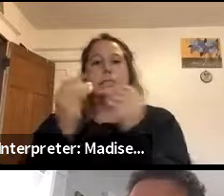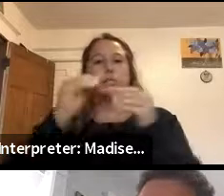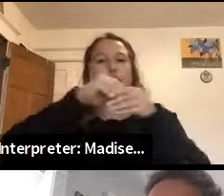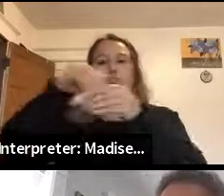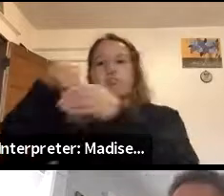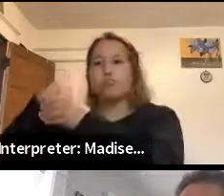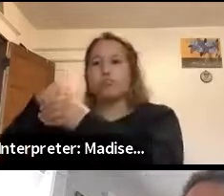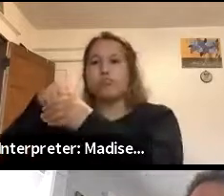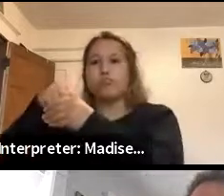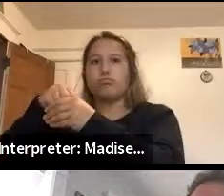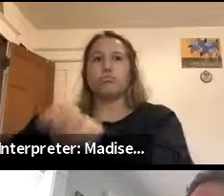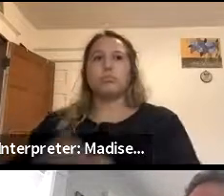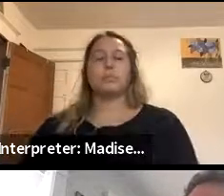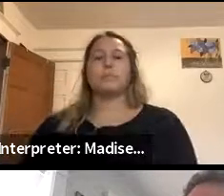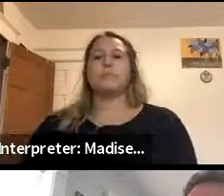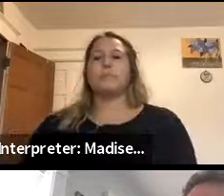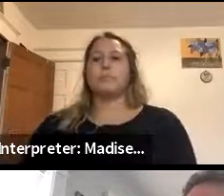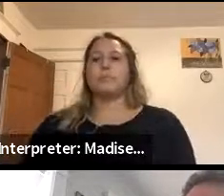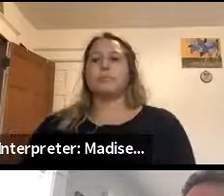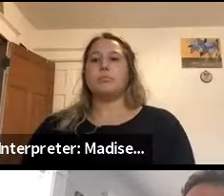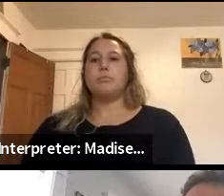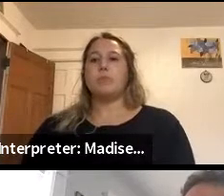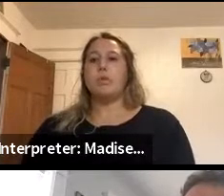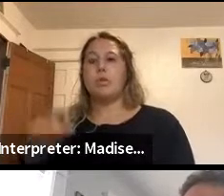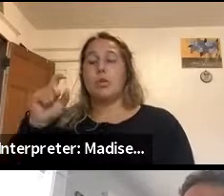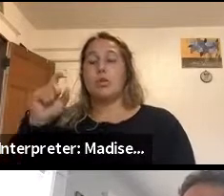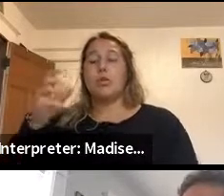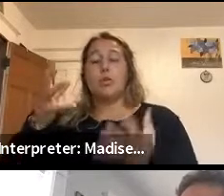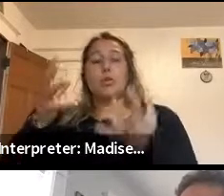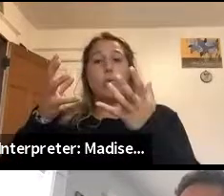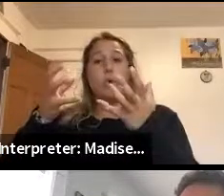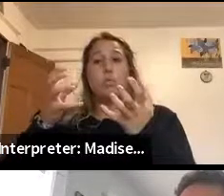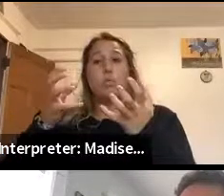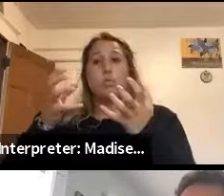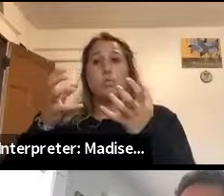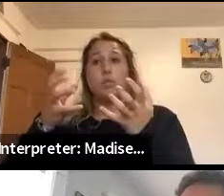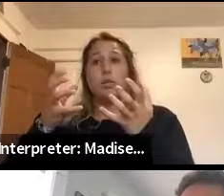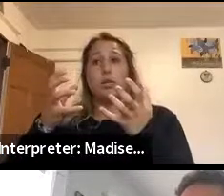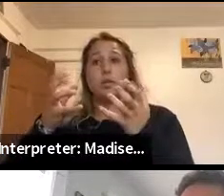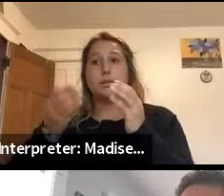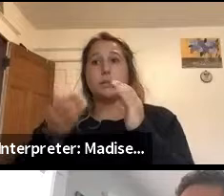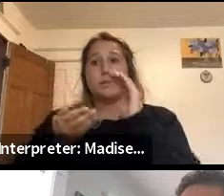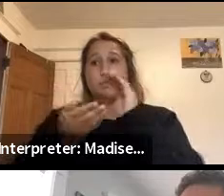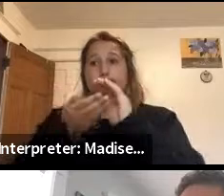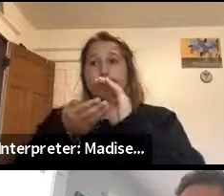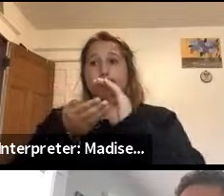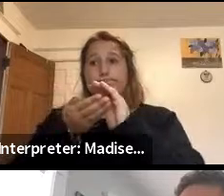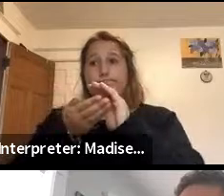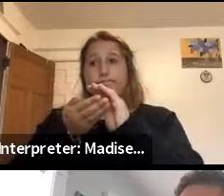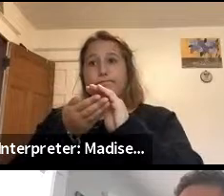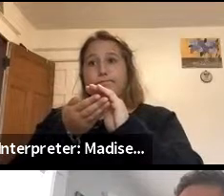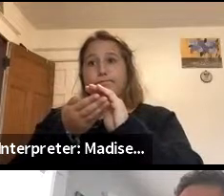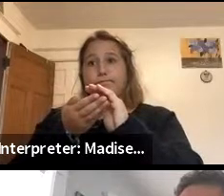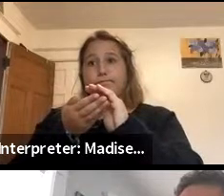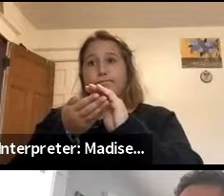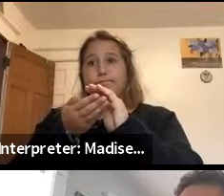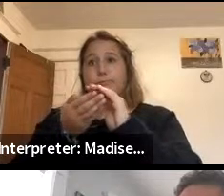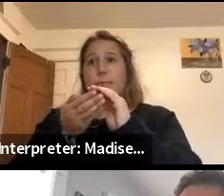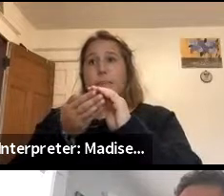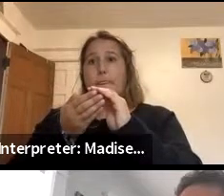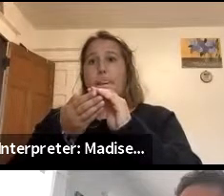required to accomplish that. To do this, I get